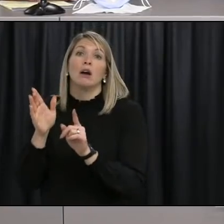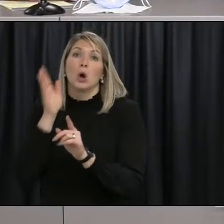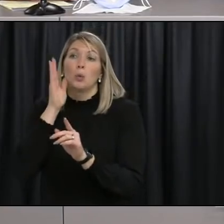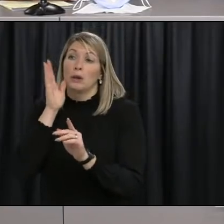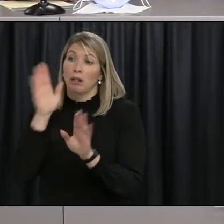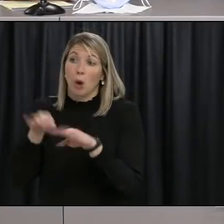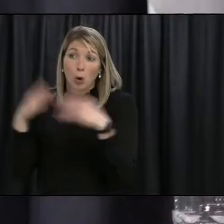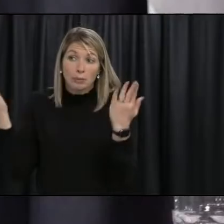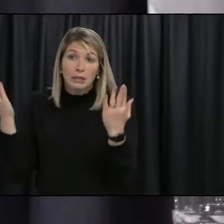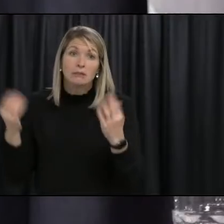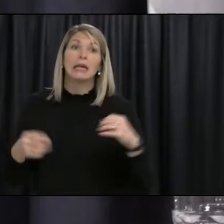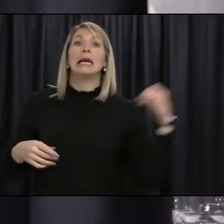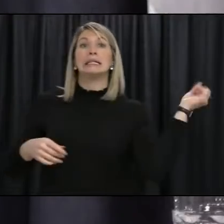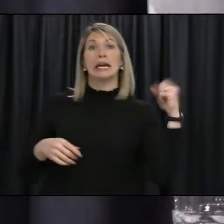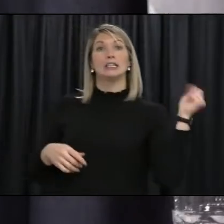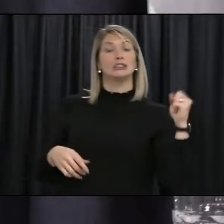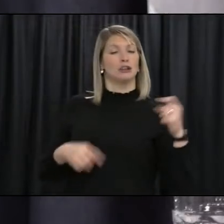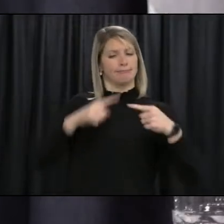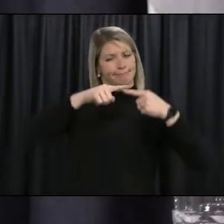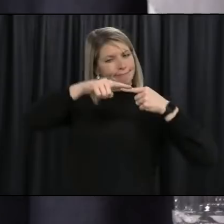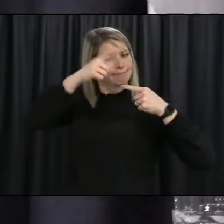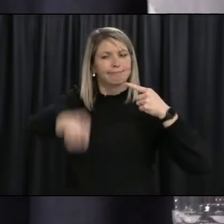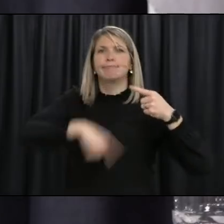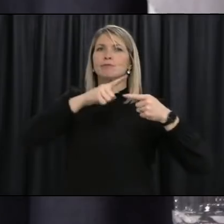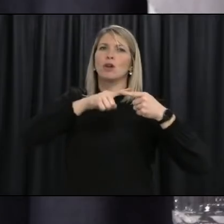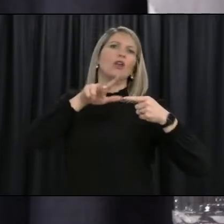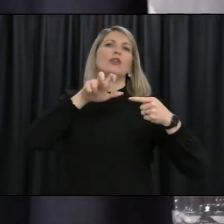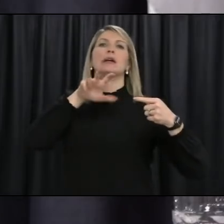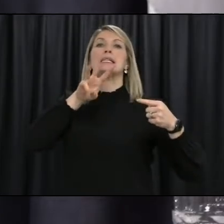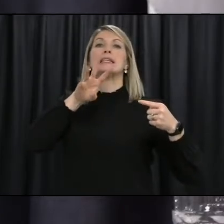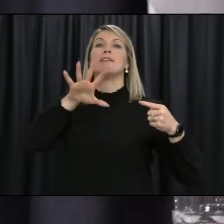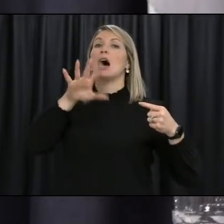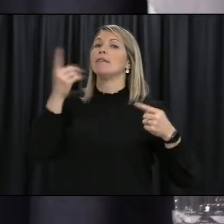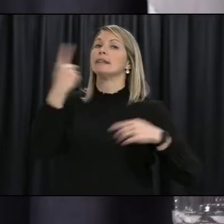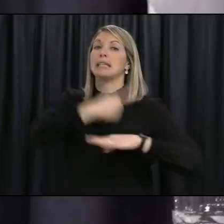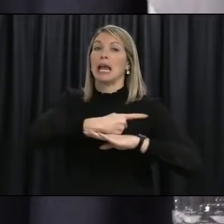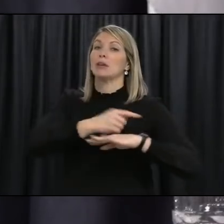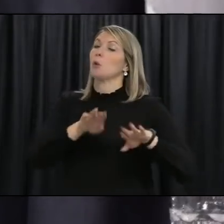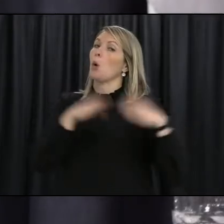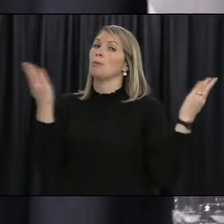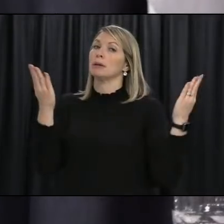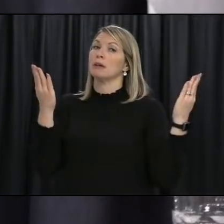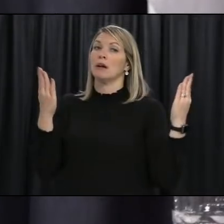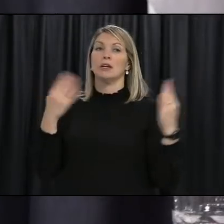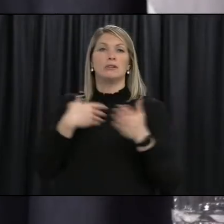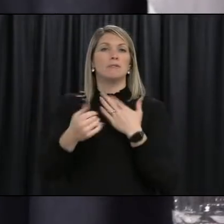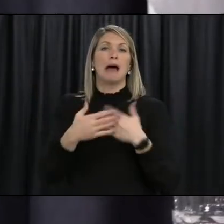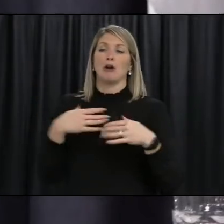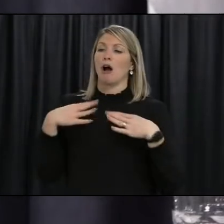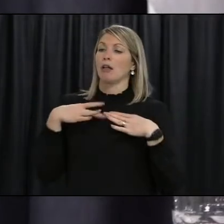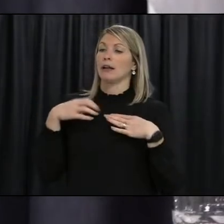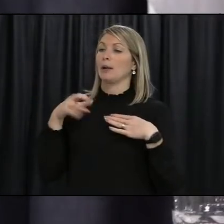365-day-a-year operation, Peter, so testing will be available on any day of the year, holiday or not.